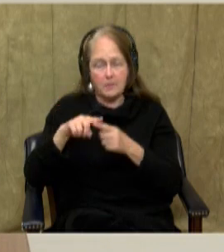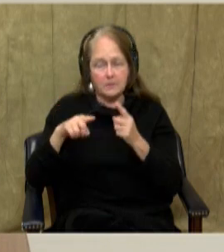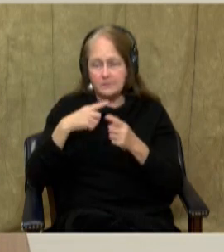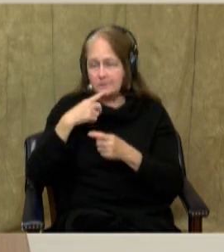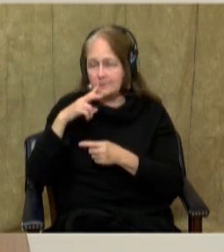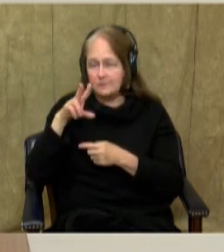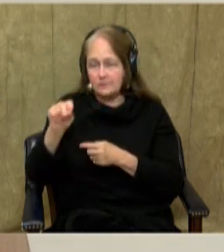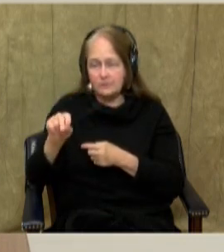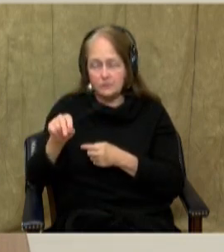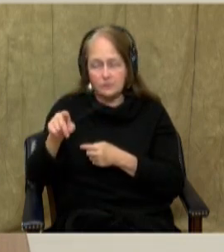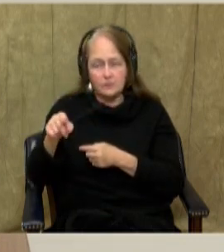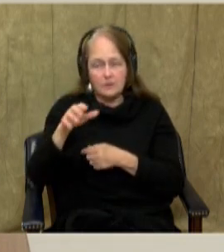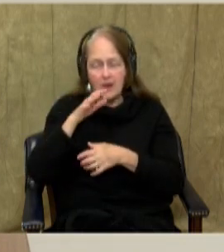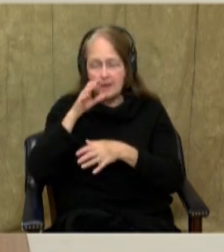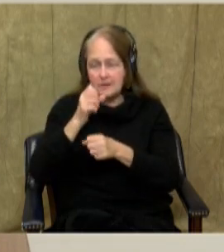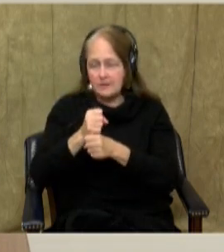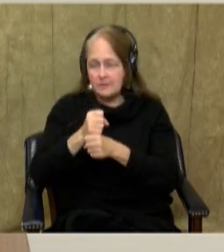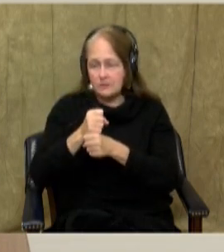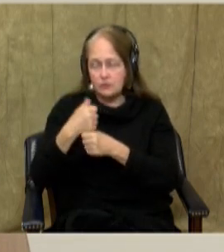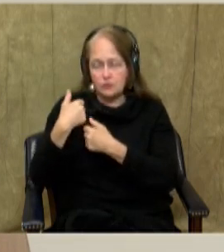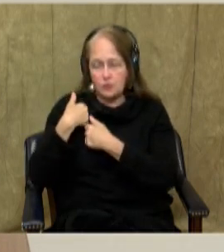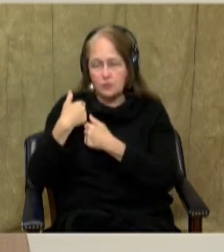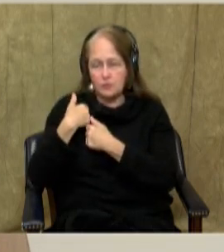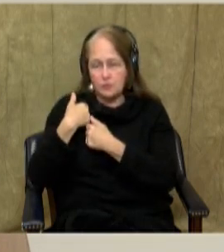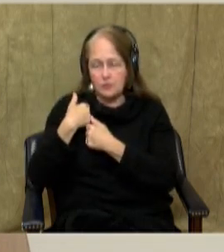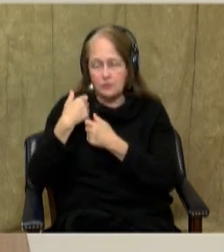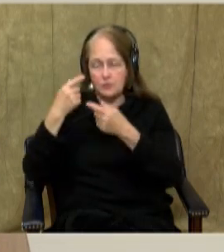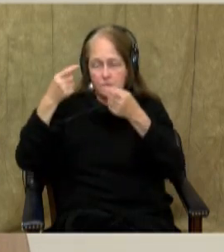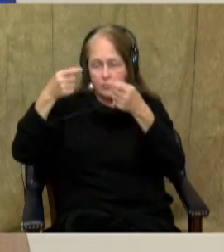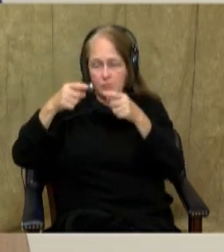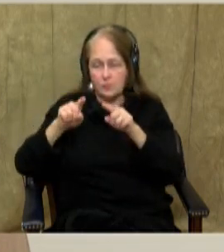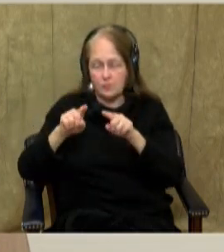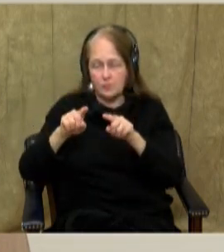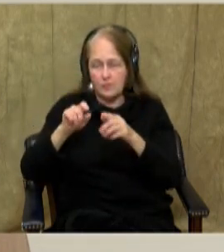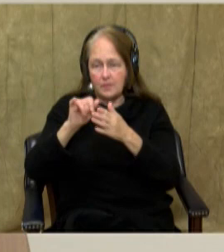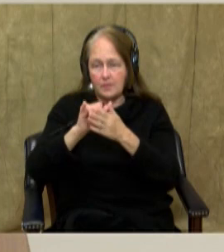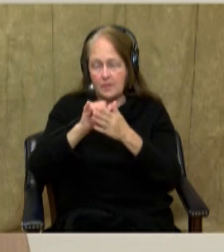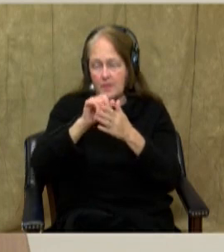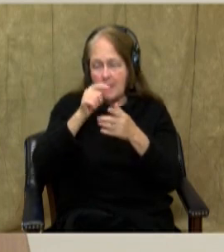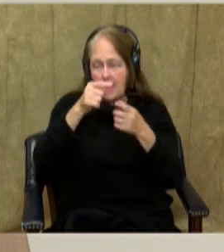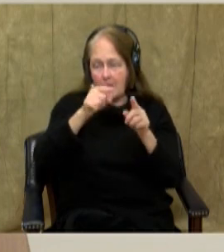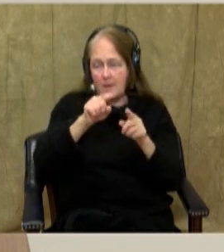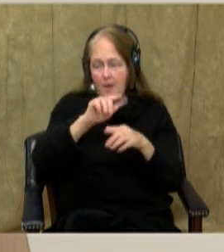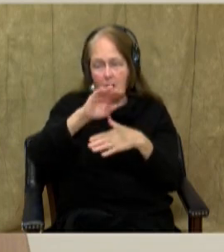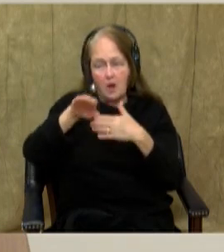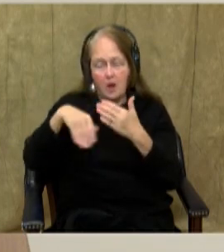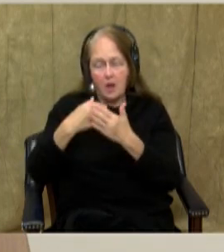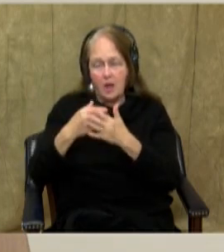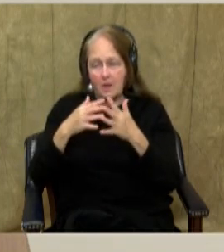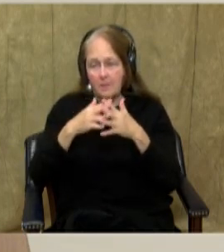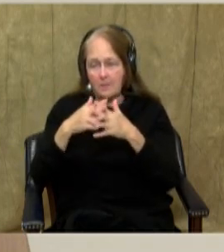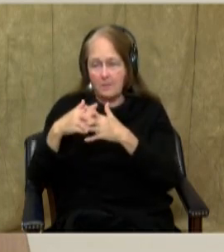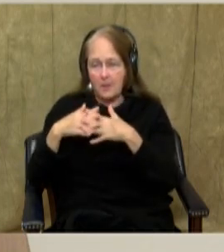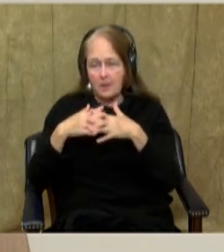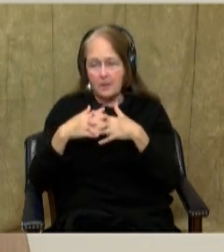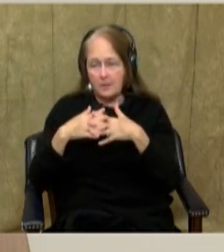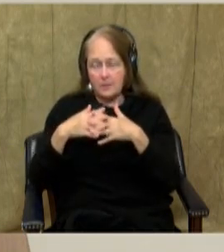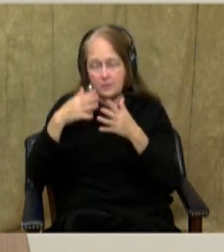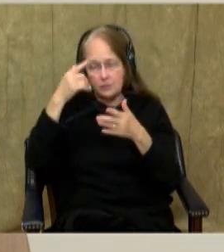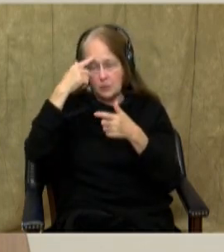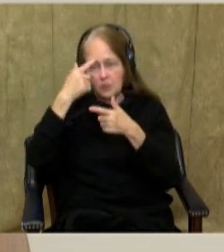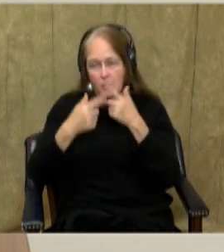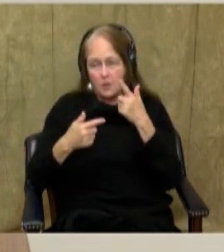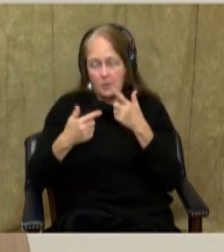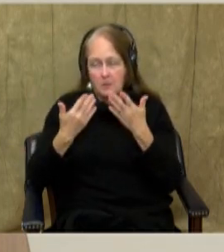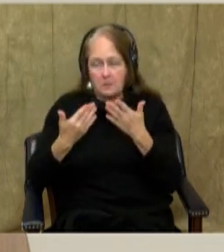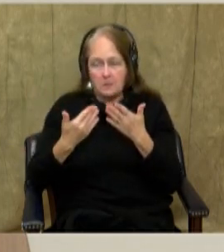denied that. He didn't get what he needed. And as a result of this particular attack, a lot of Americans were kind of like, you know what, maybe